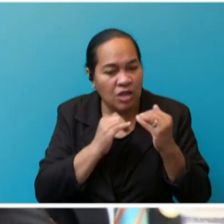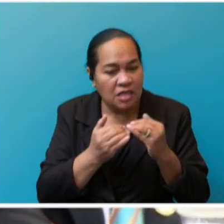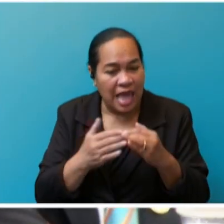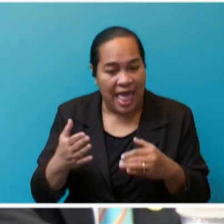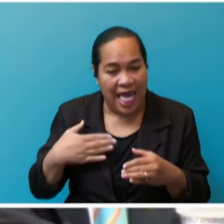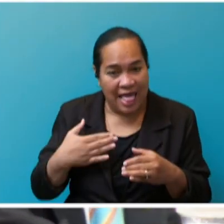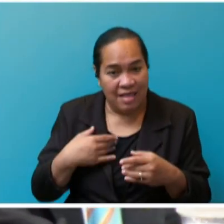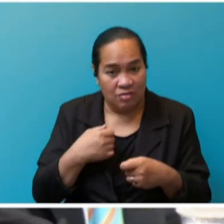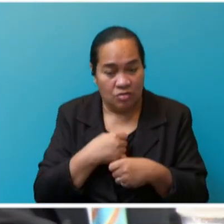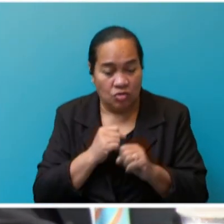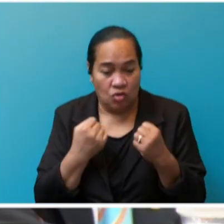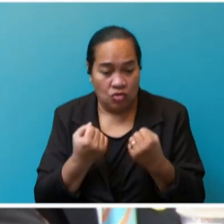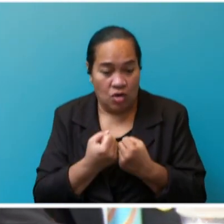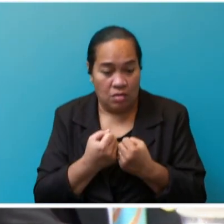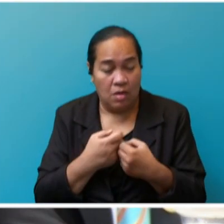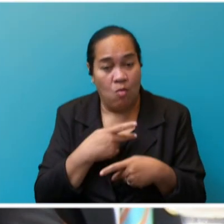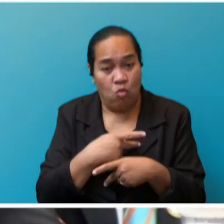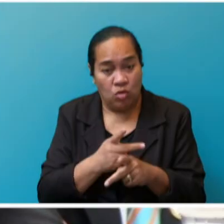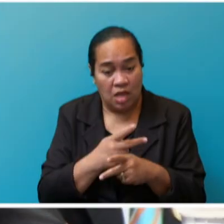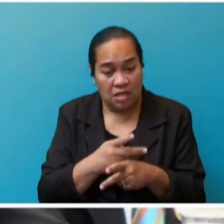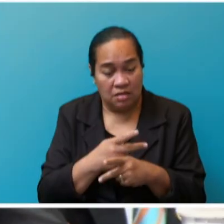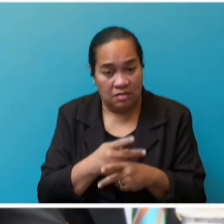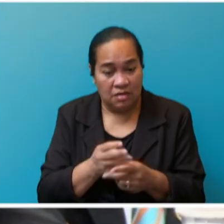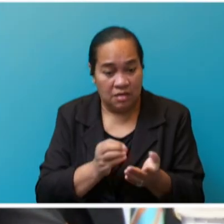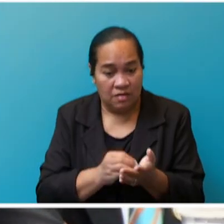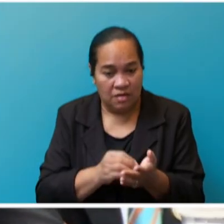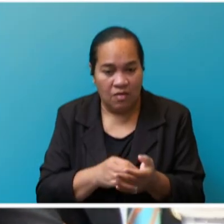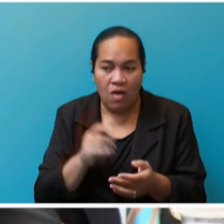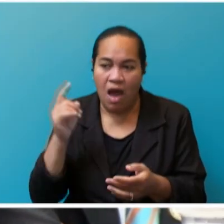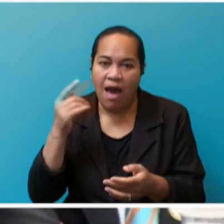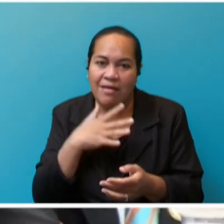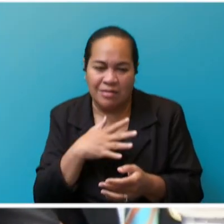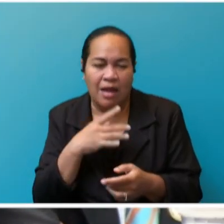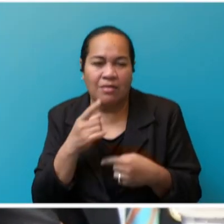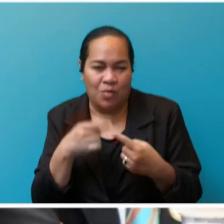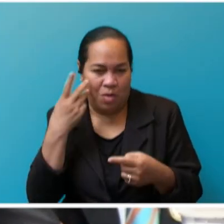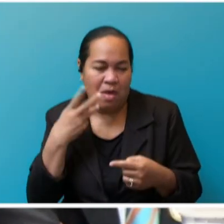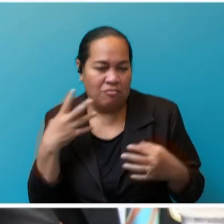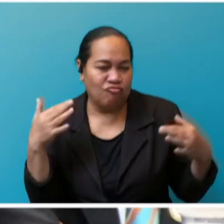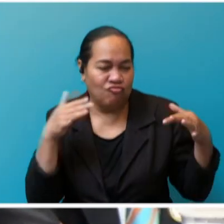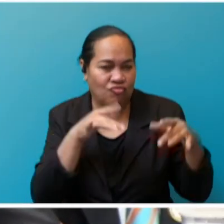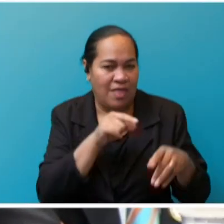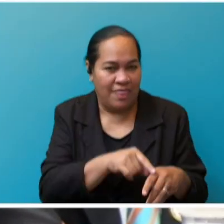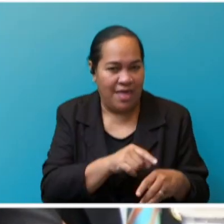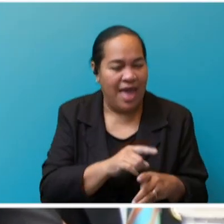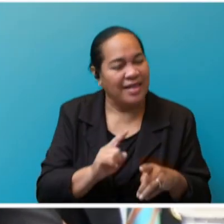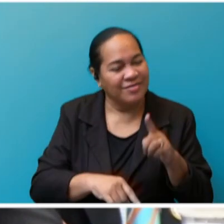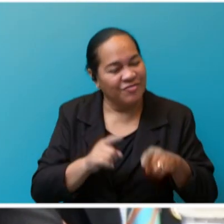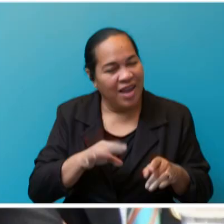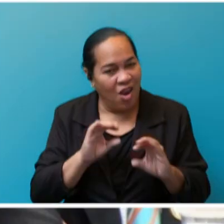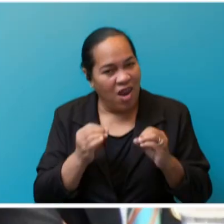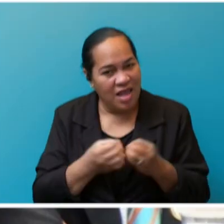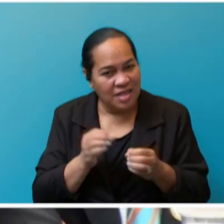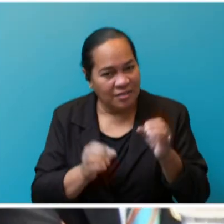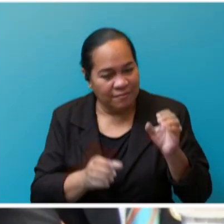protection services benefiting around 100 women from Tikina of Savatu, also with interagency service delivery. And I